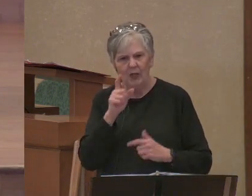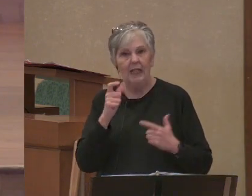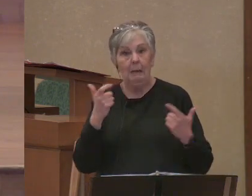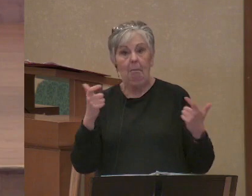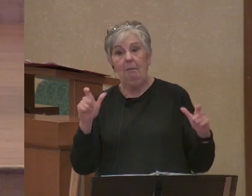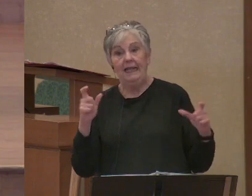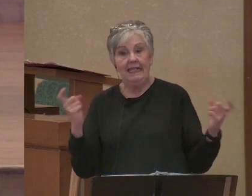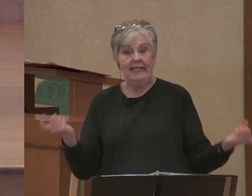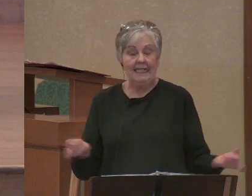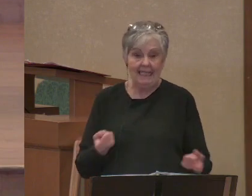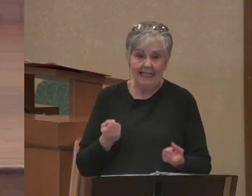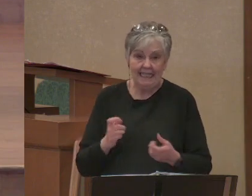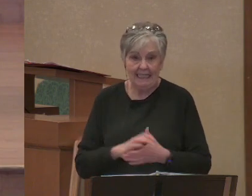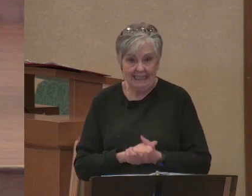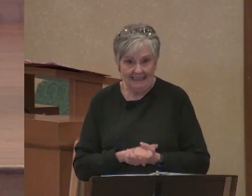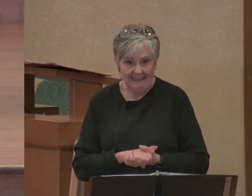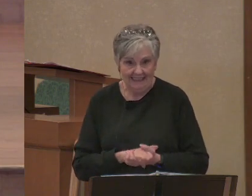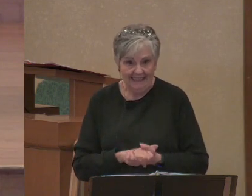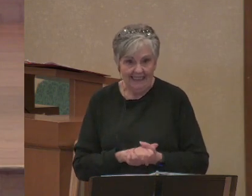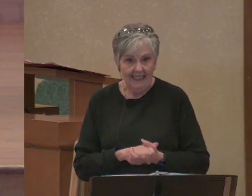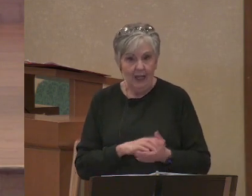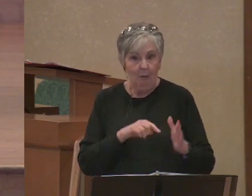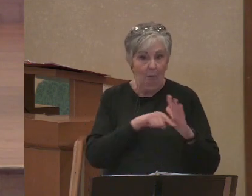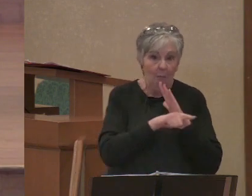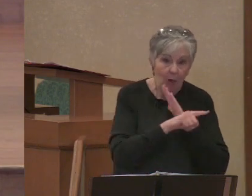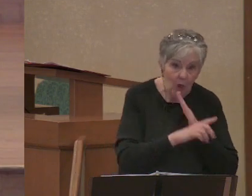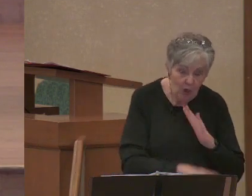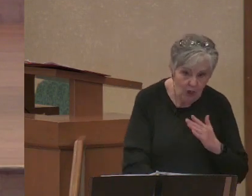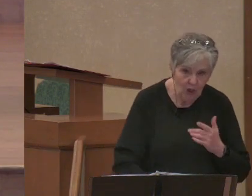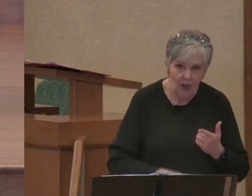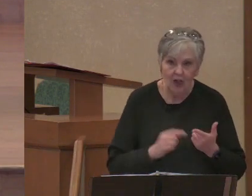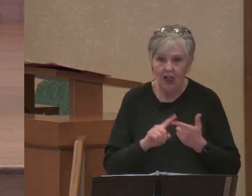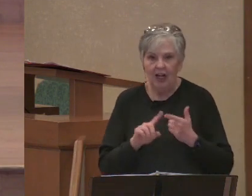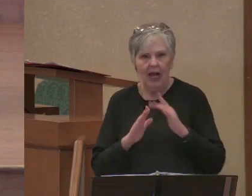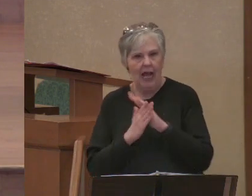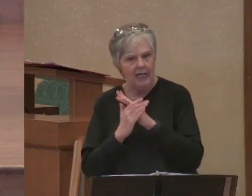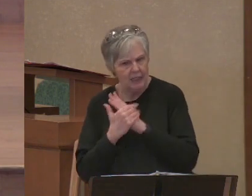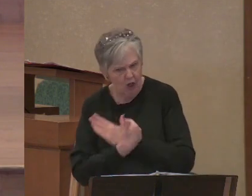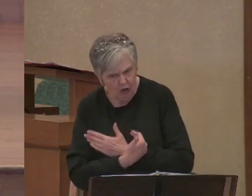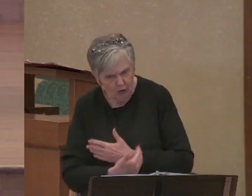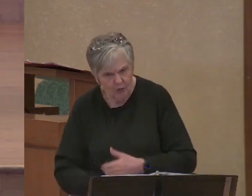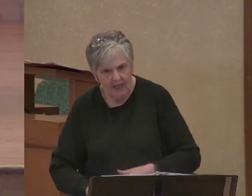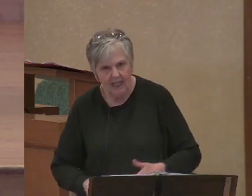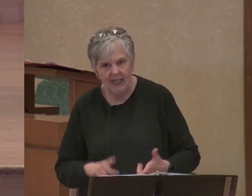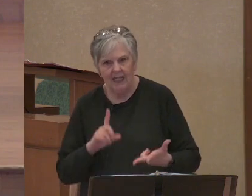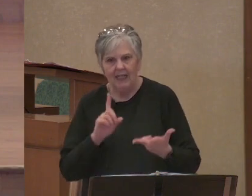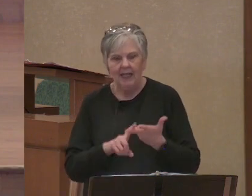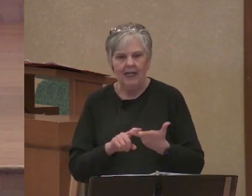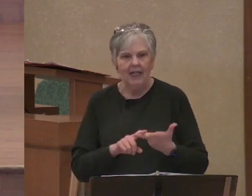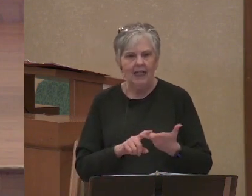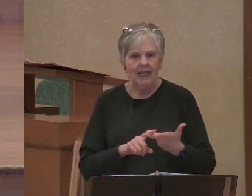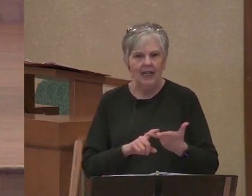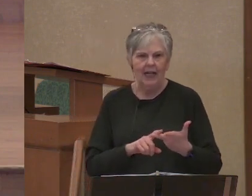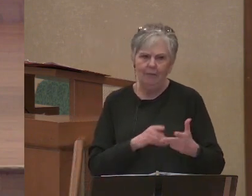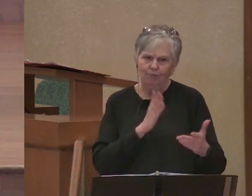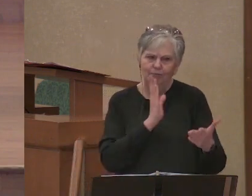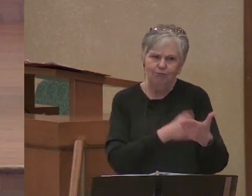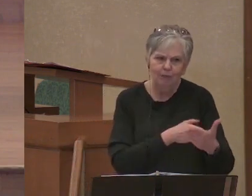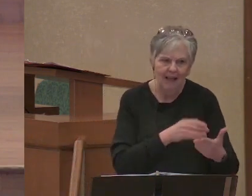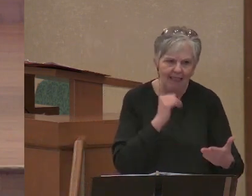sins. Those sins are murder and adultery and bearing false